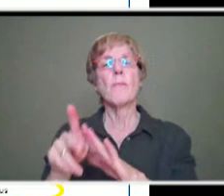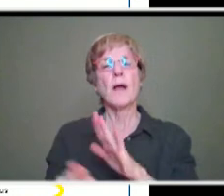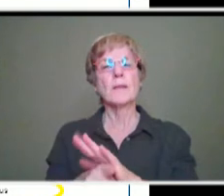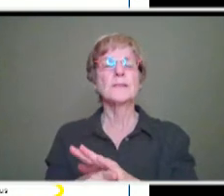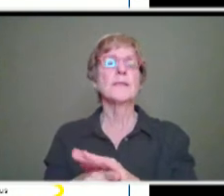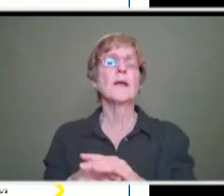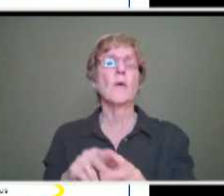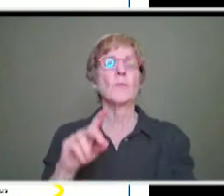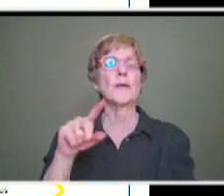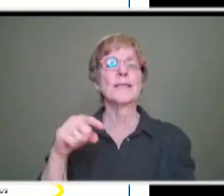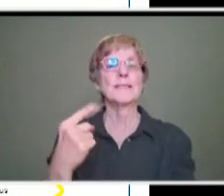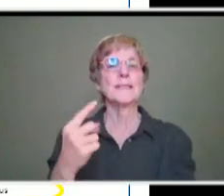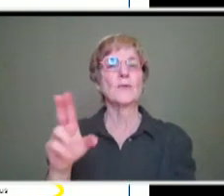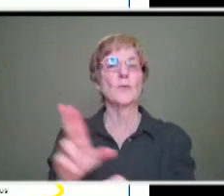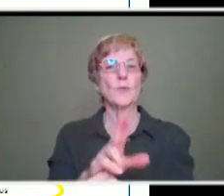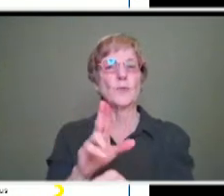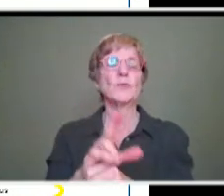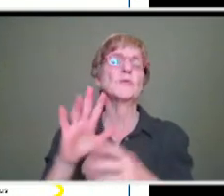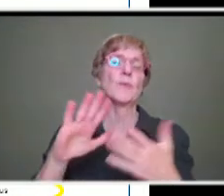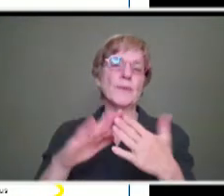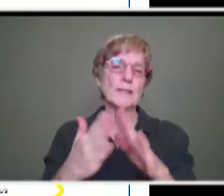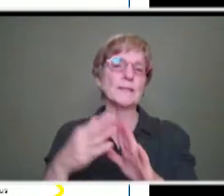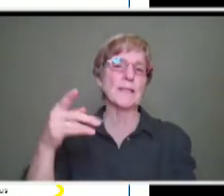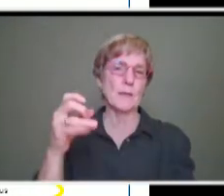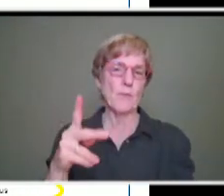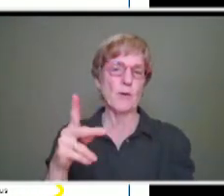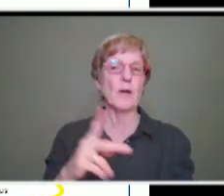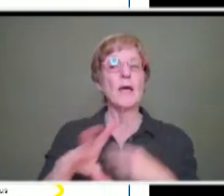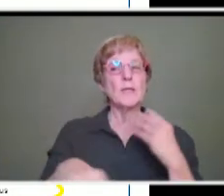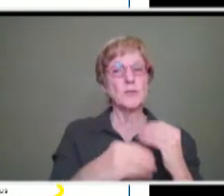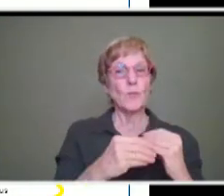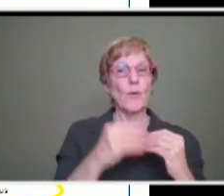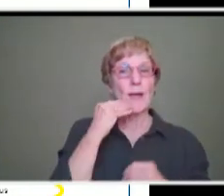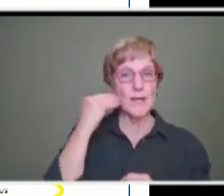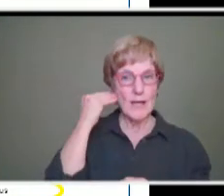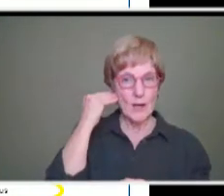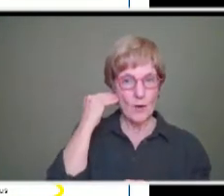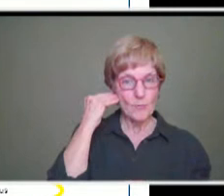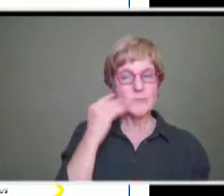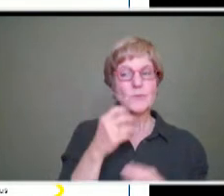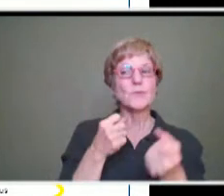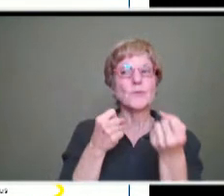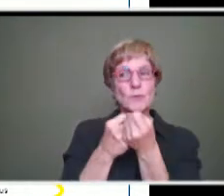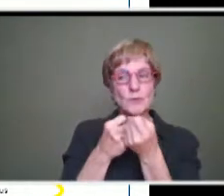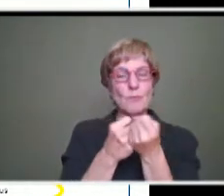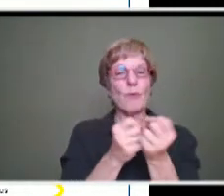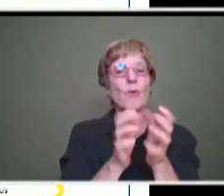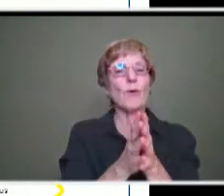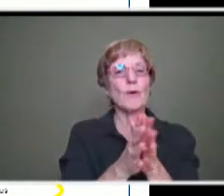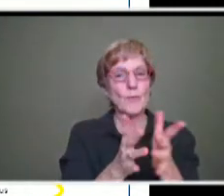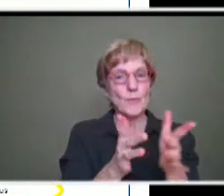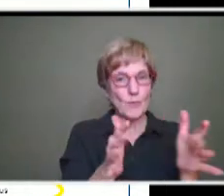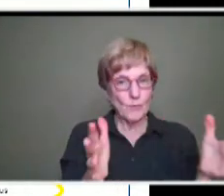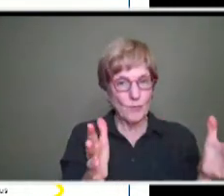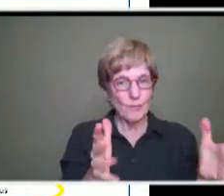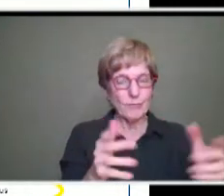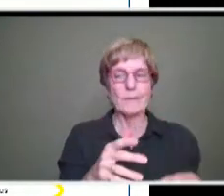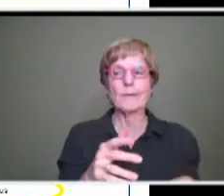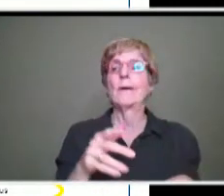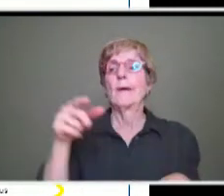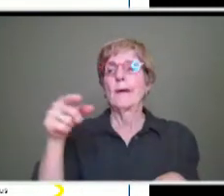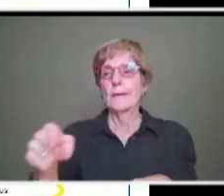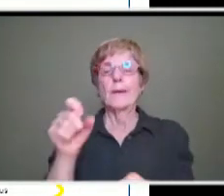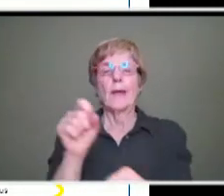now being developed with city park so adding residential to support that growing those existing employment uses